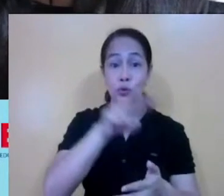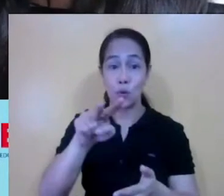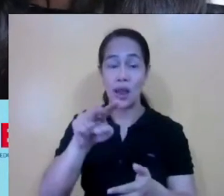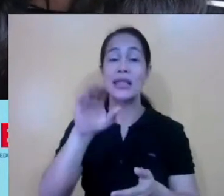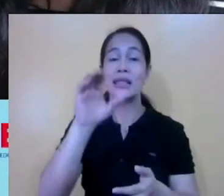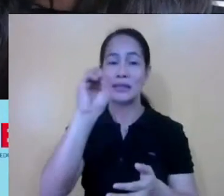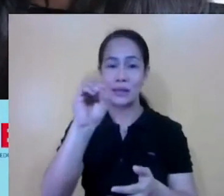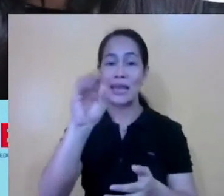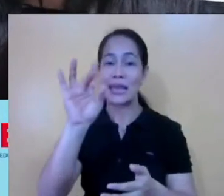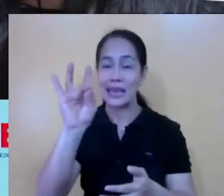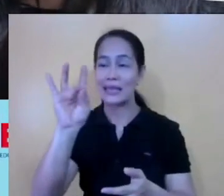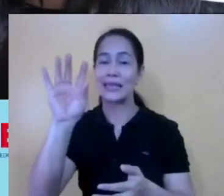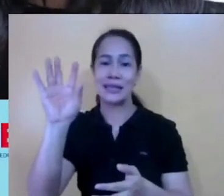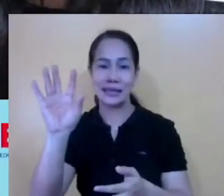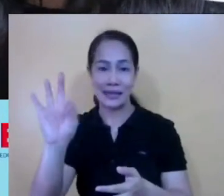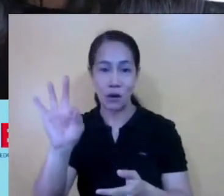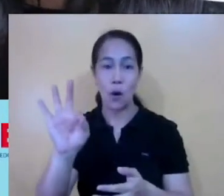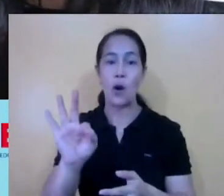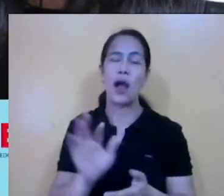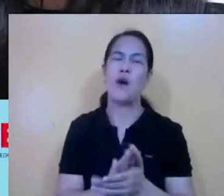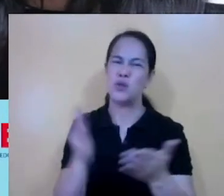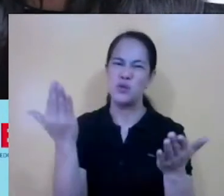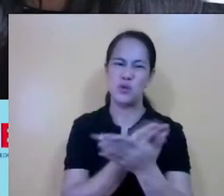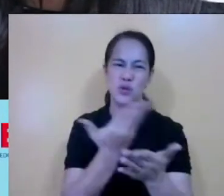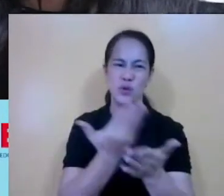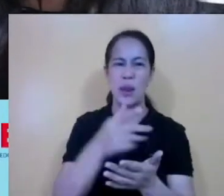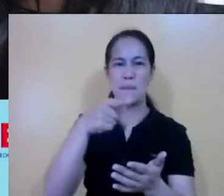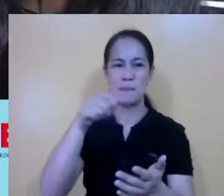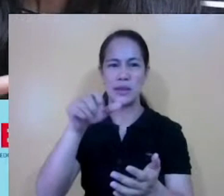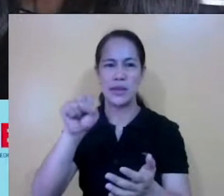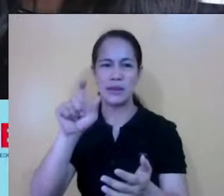DMHROD-2022-0189 or the updates on the RPMS-PPST for school year